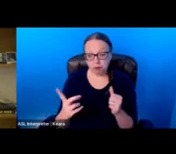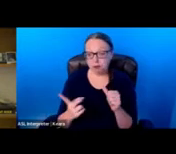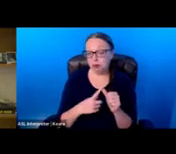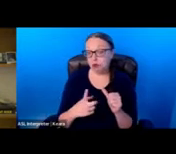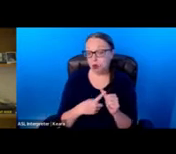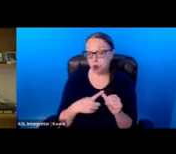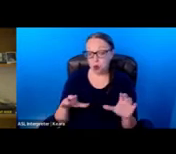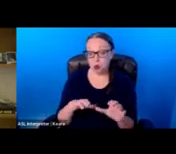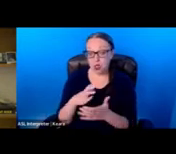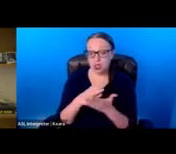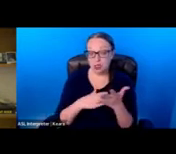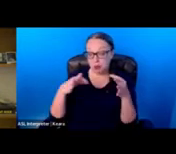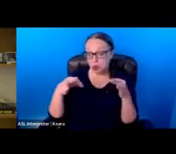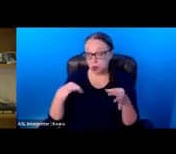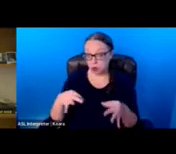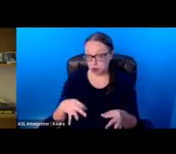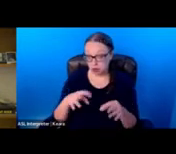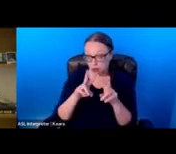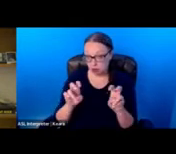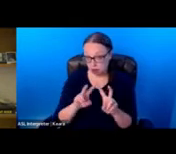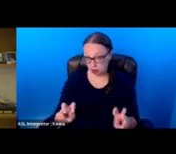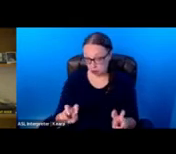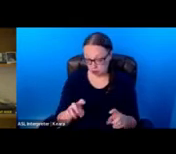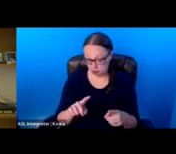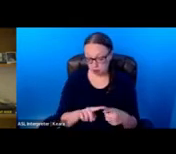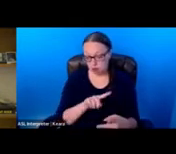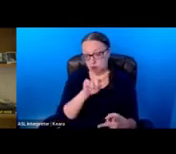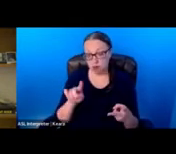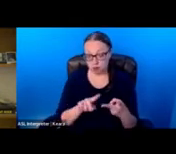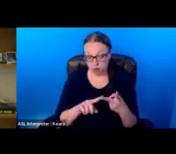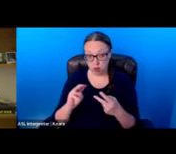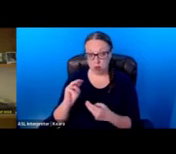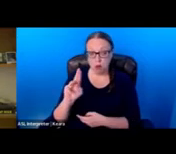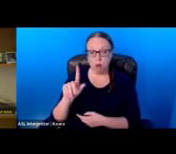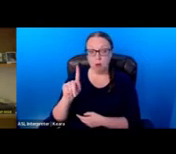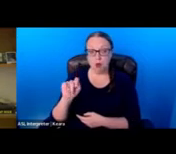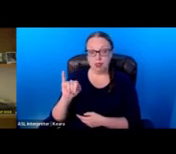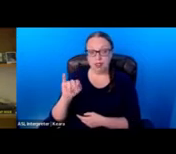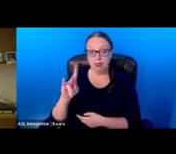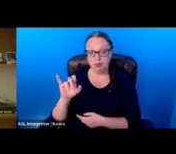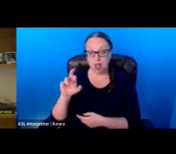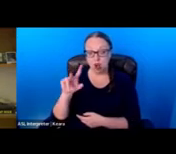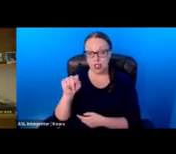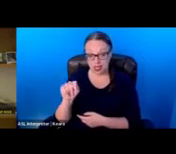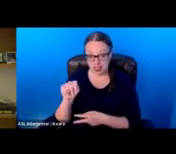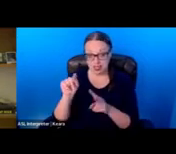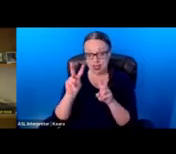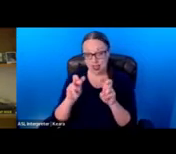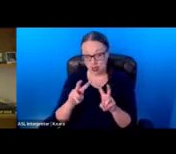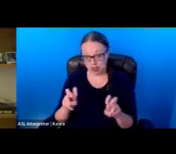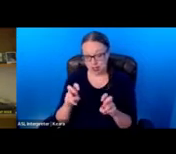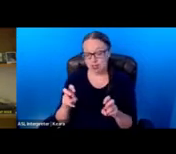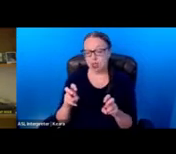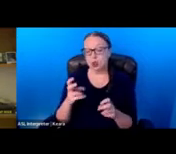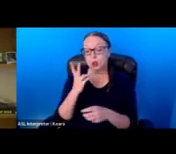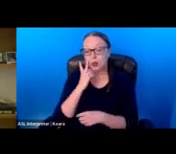conducted some descriptive analysis that was followed by some multivariate analysis to examine the association between unmet